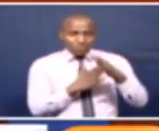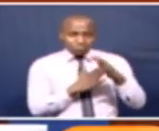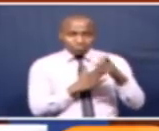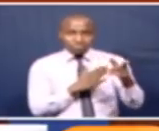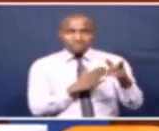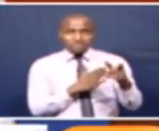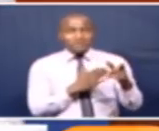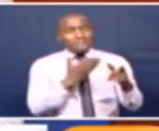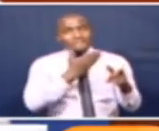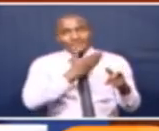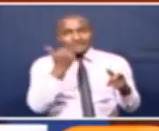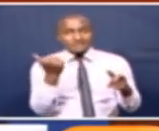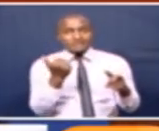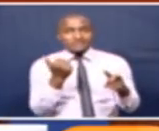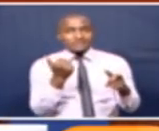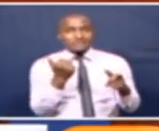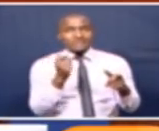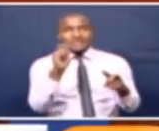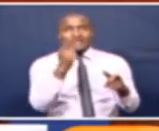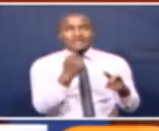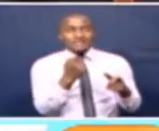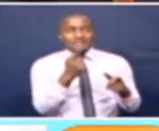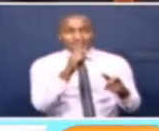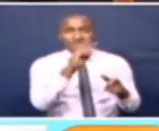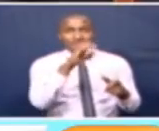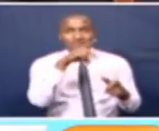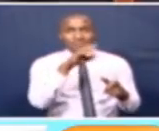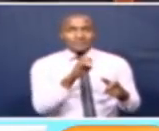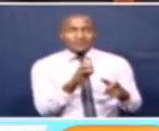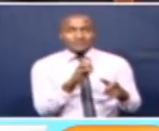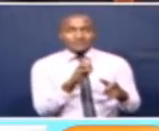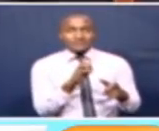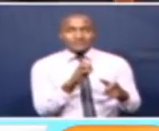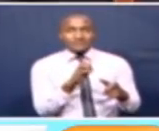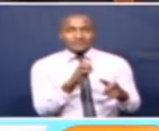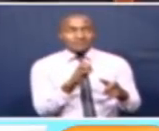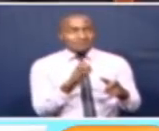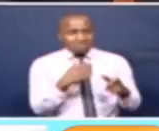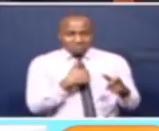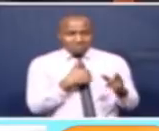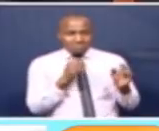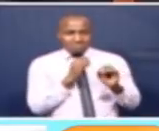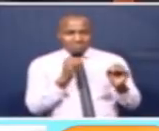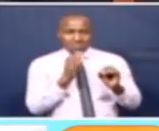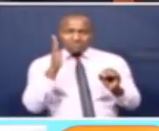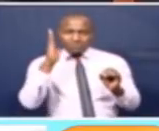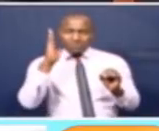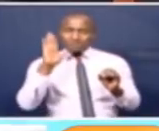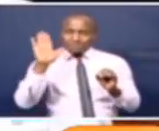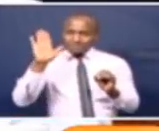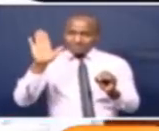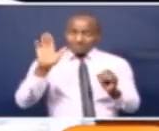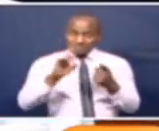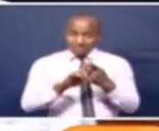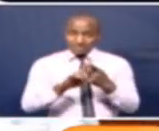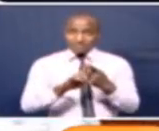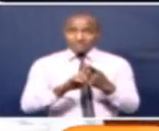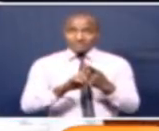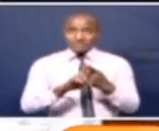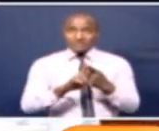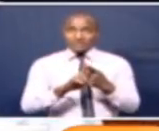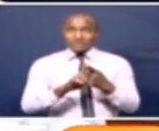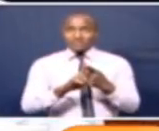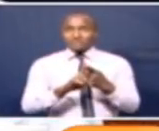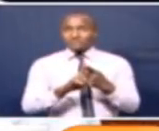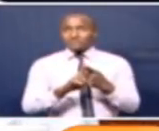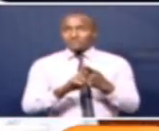being the best pupil in Kenya in KCPE, it was not by me, but it was by God's grace. That is one. So it should not instill